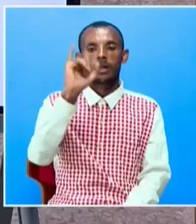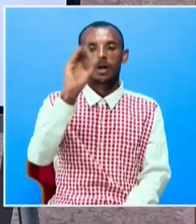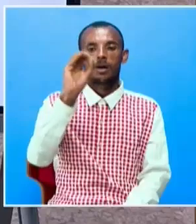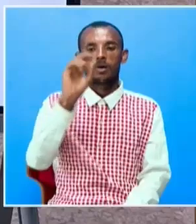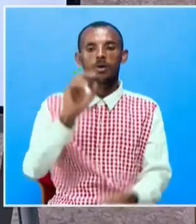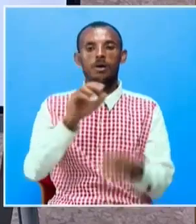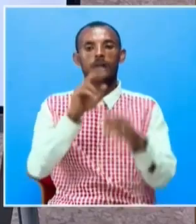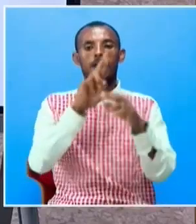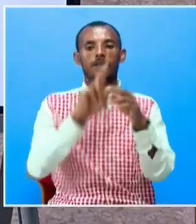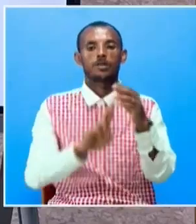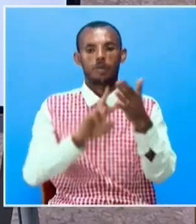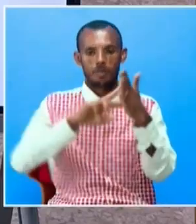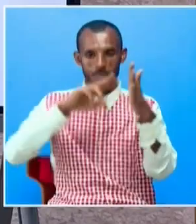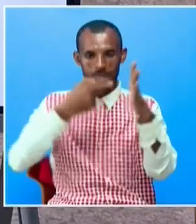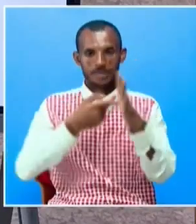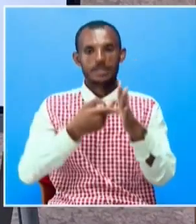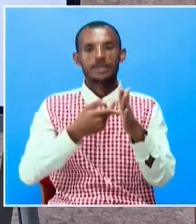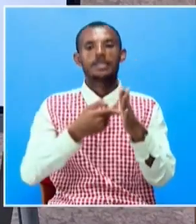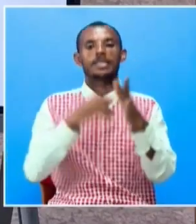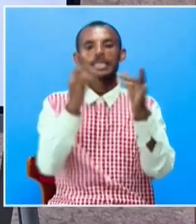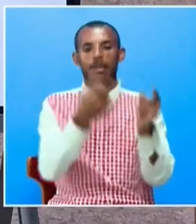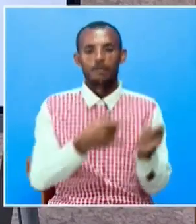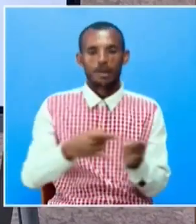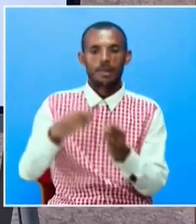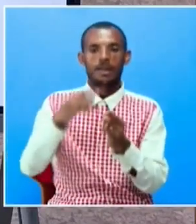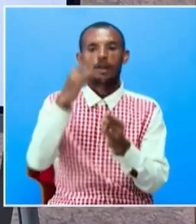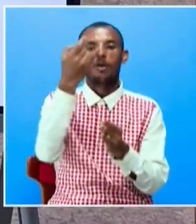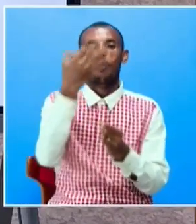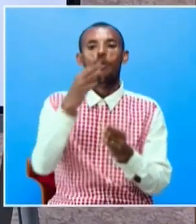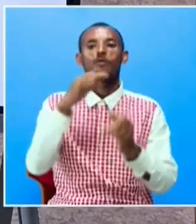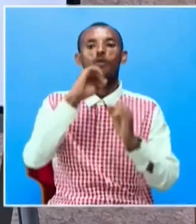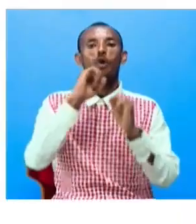The method of comparing